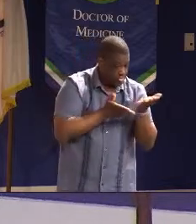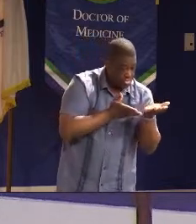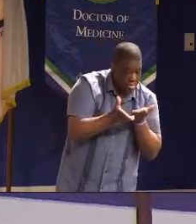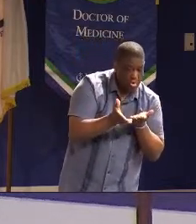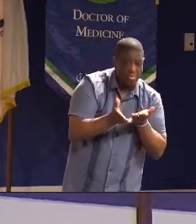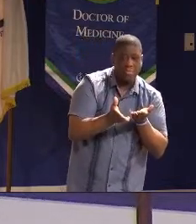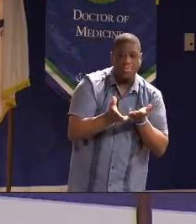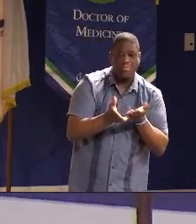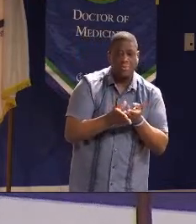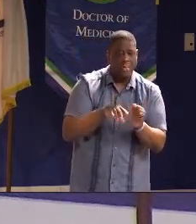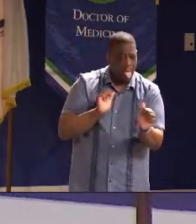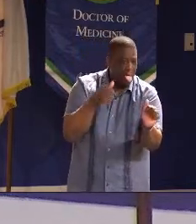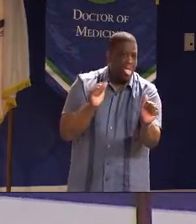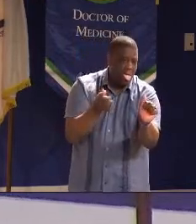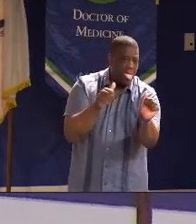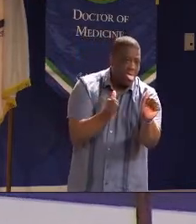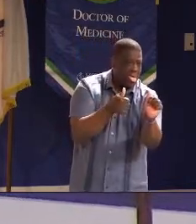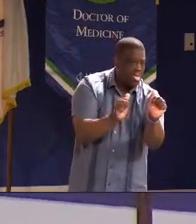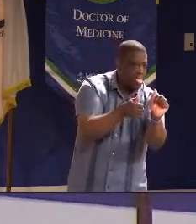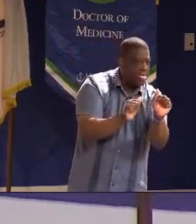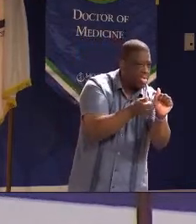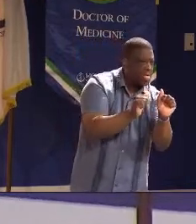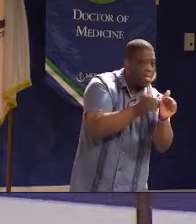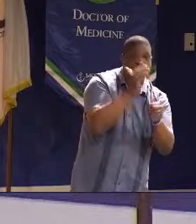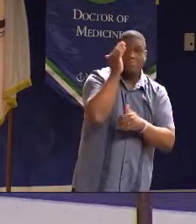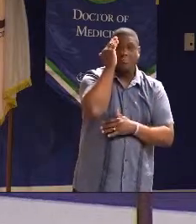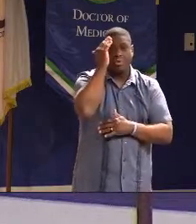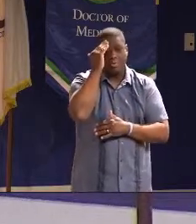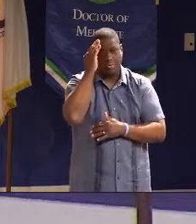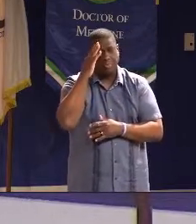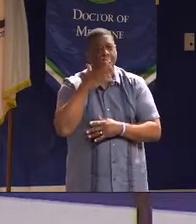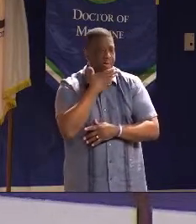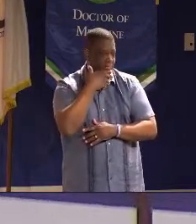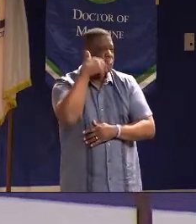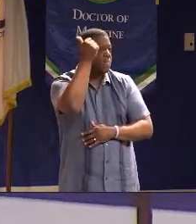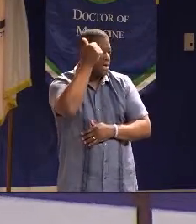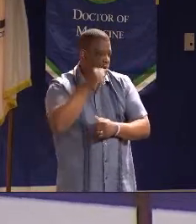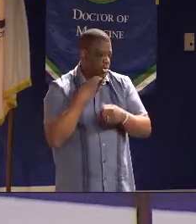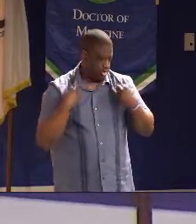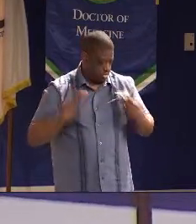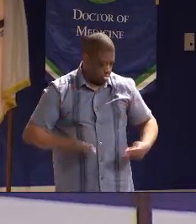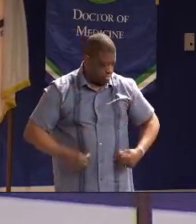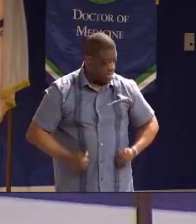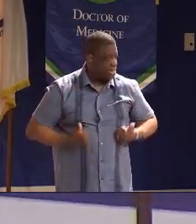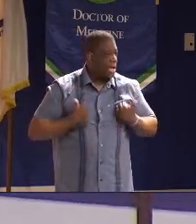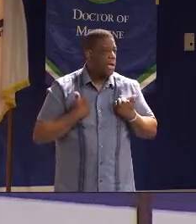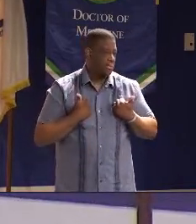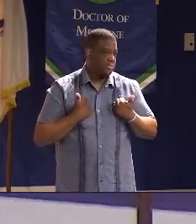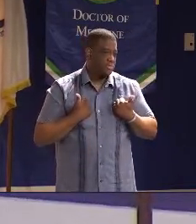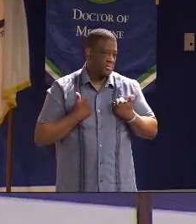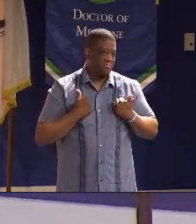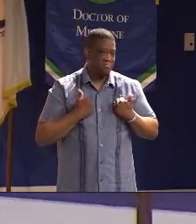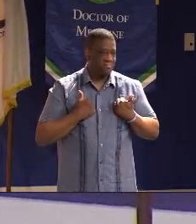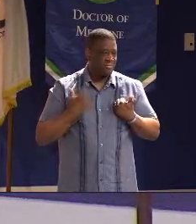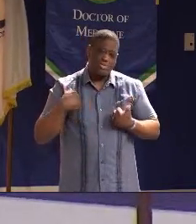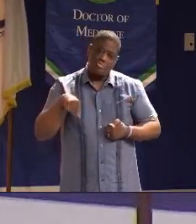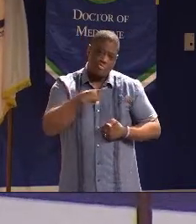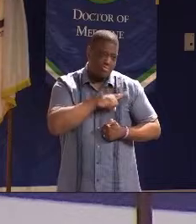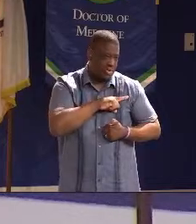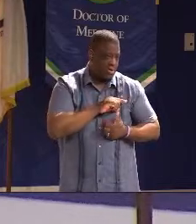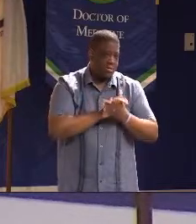relentless pursuit of knowledge in the name of bettering human lives. And for that, we are all